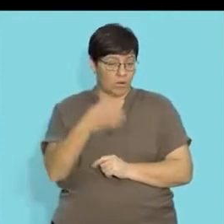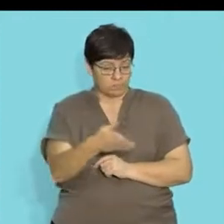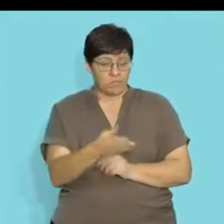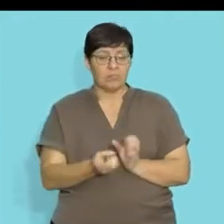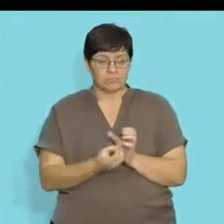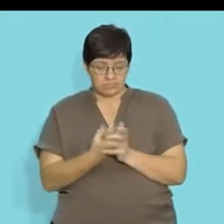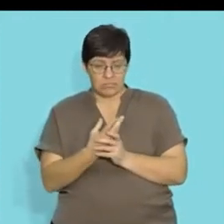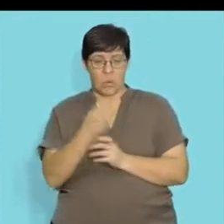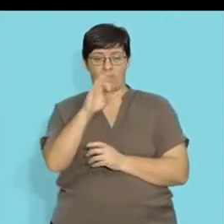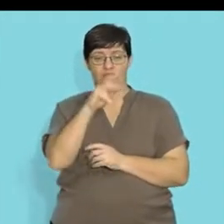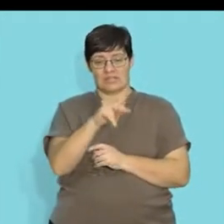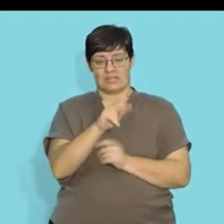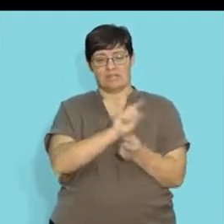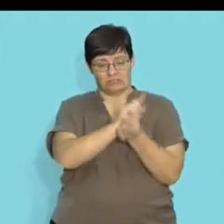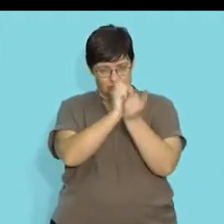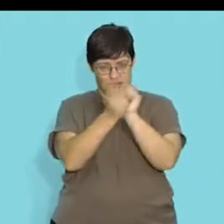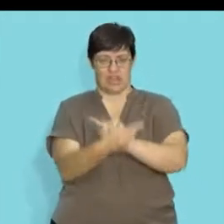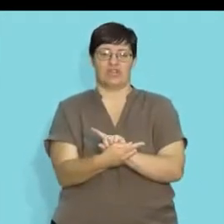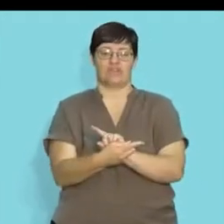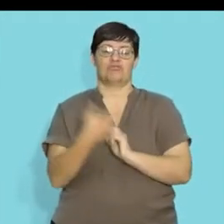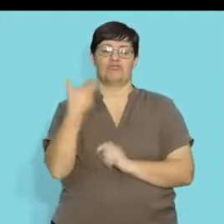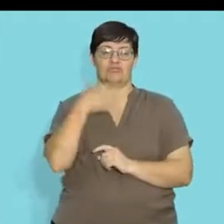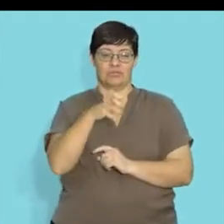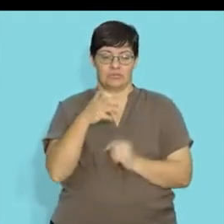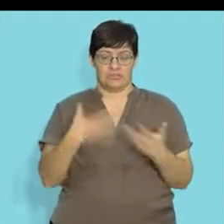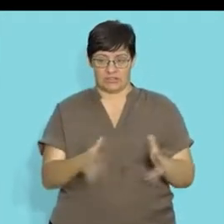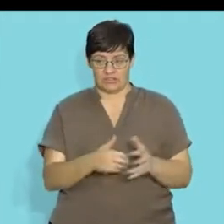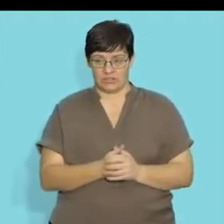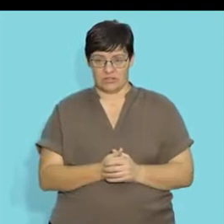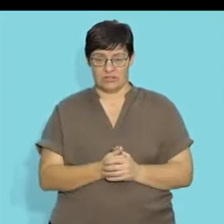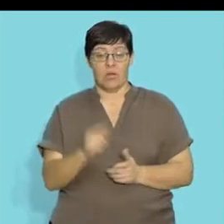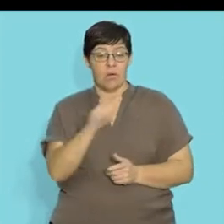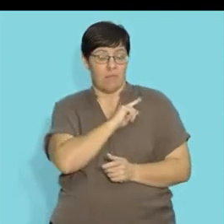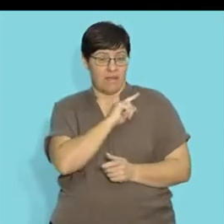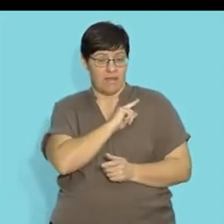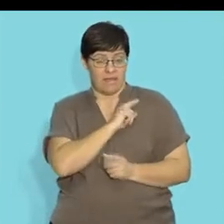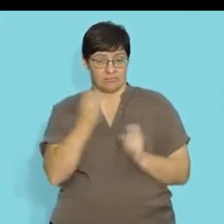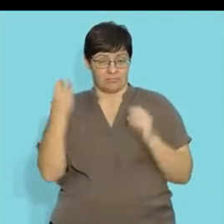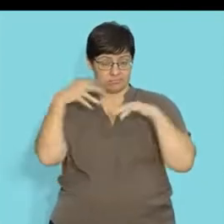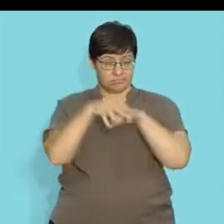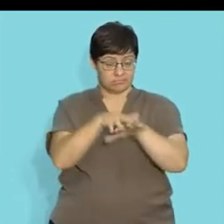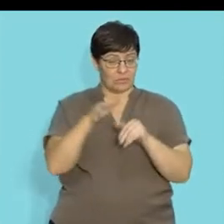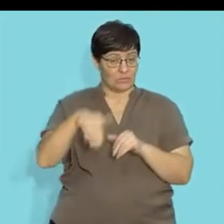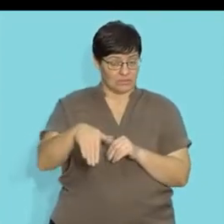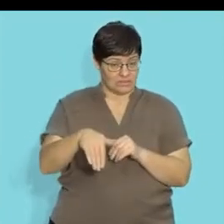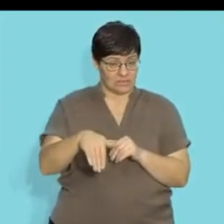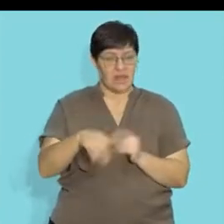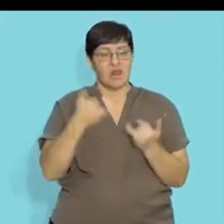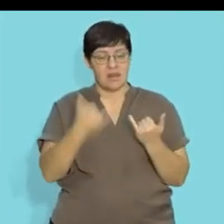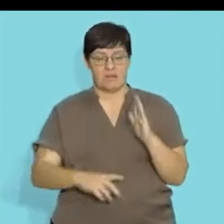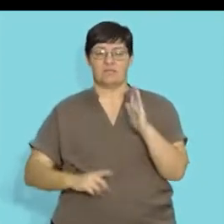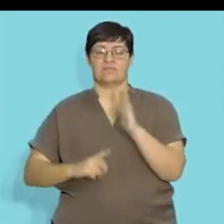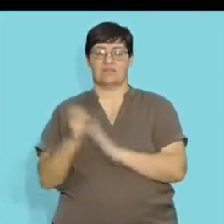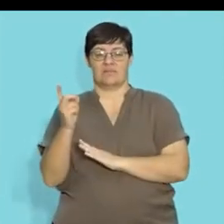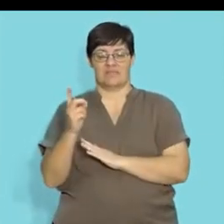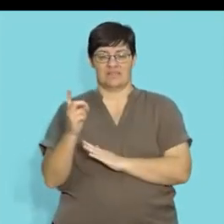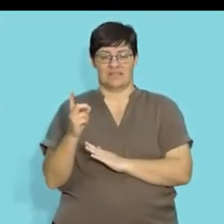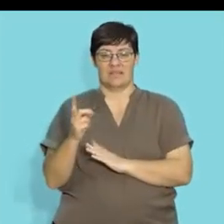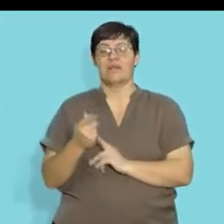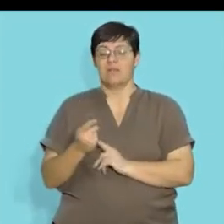development of the ovaries into the fruits. This means that without fertilization, the fruit now